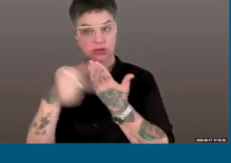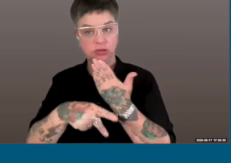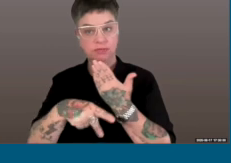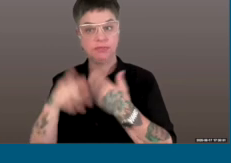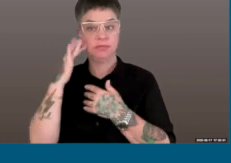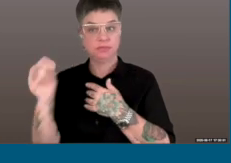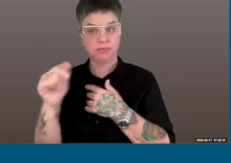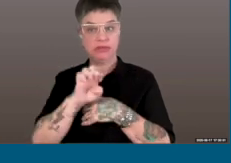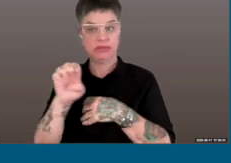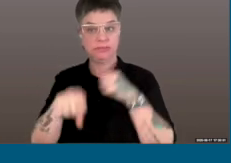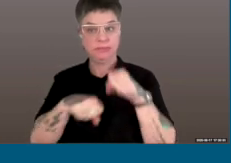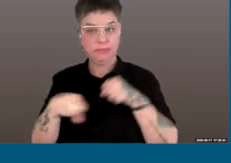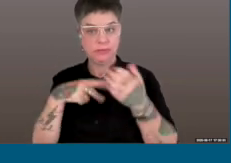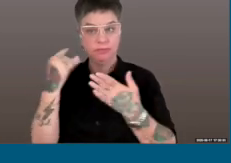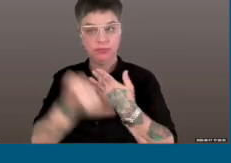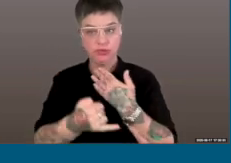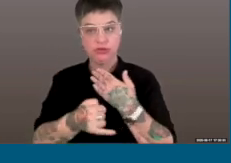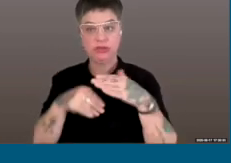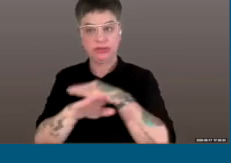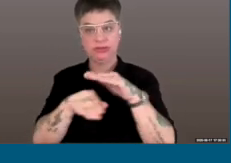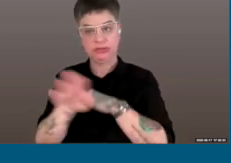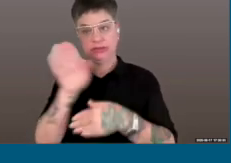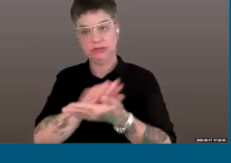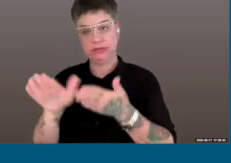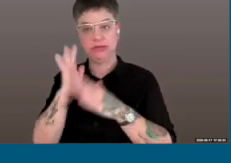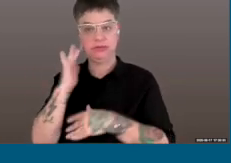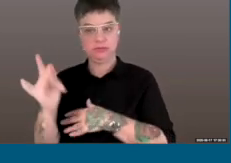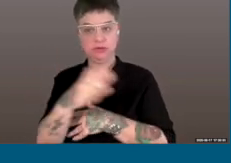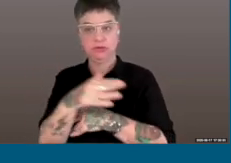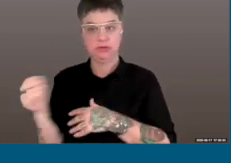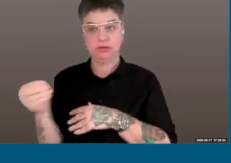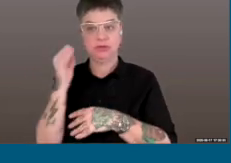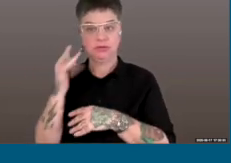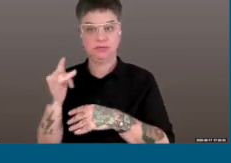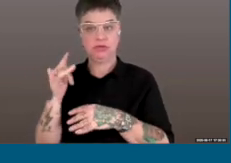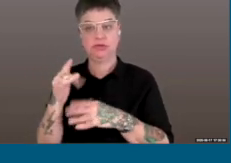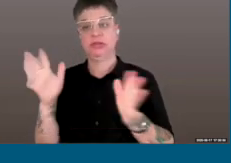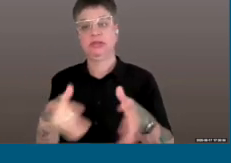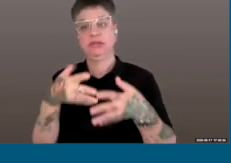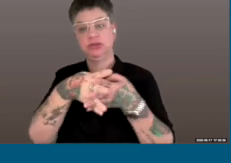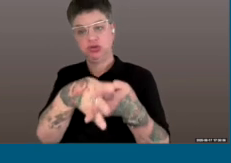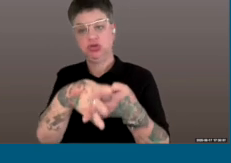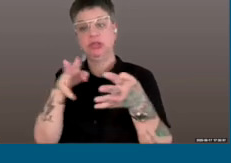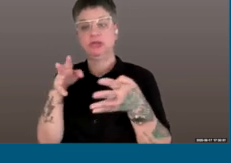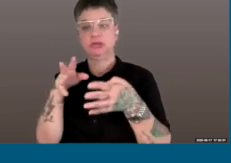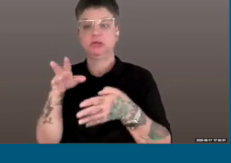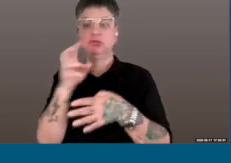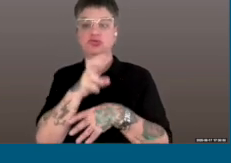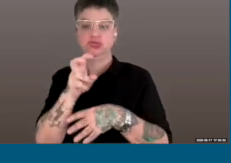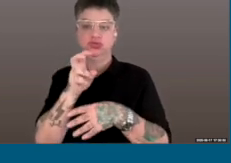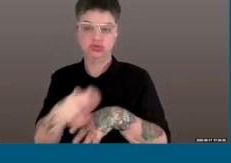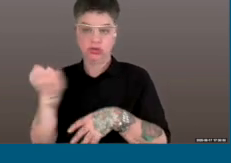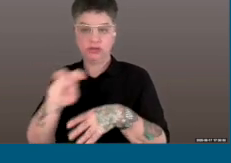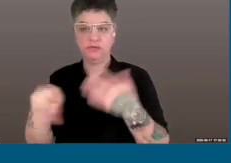A further discussion of what it would take to achieve a sustainable light-duty zero-emission vehicle market, touching